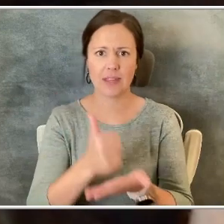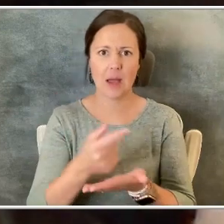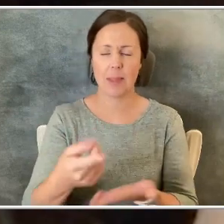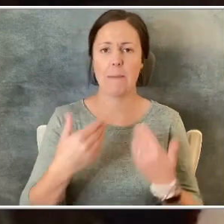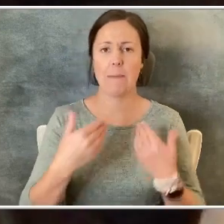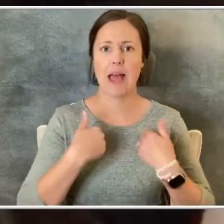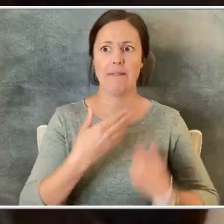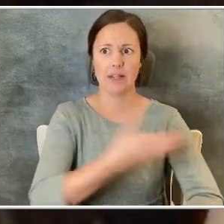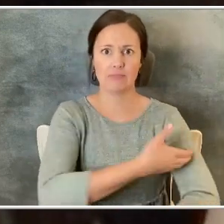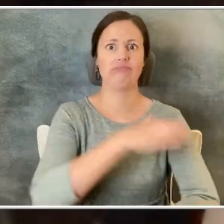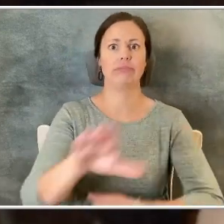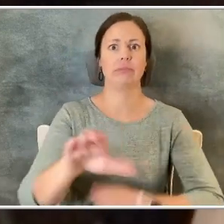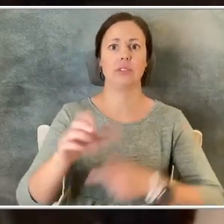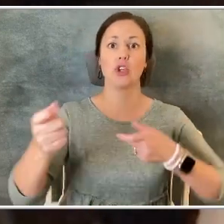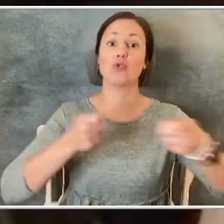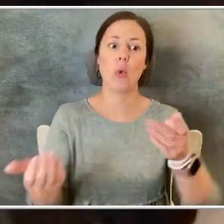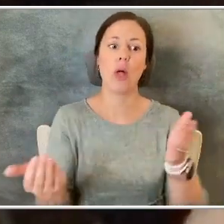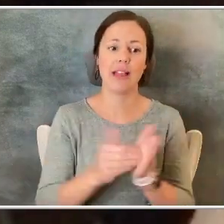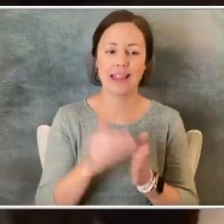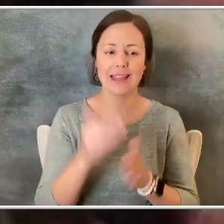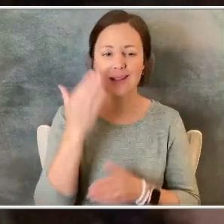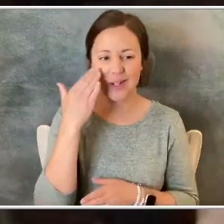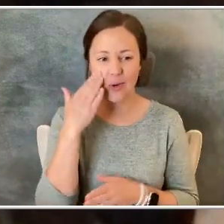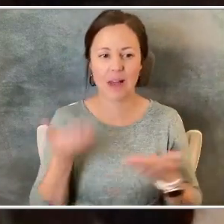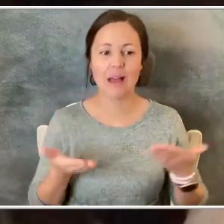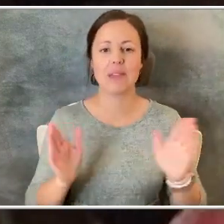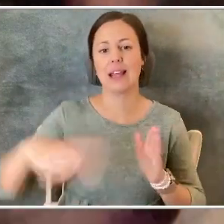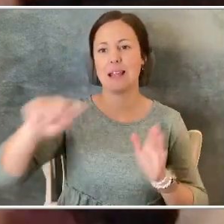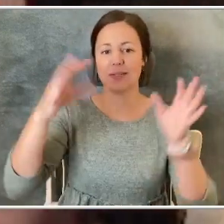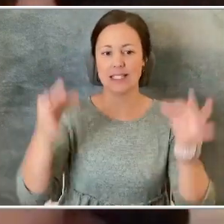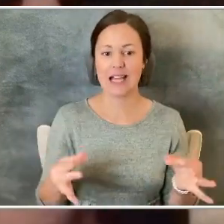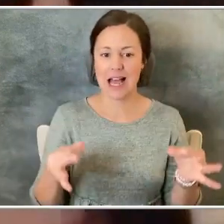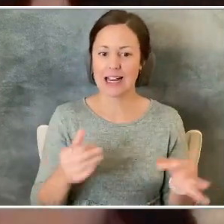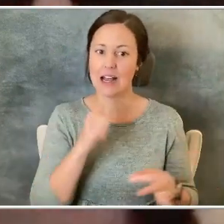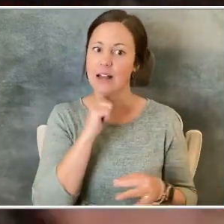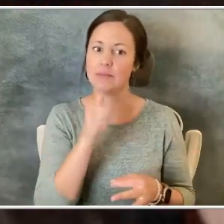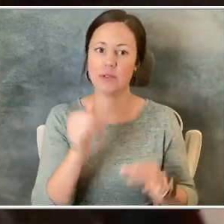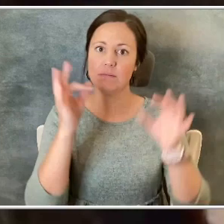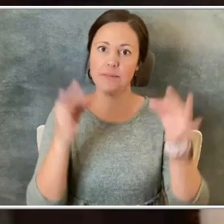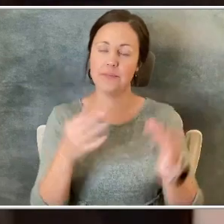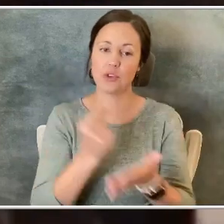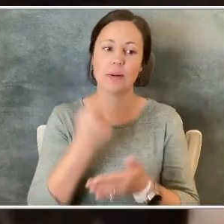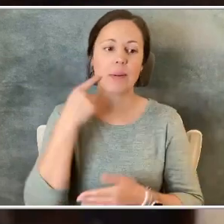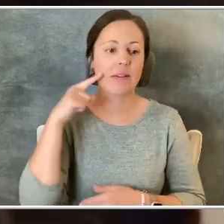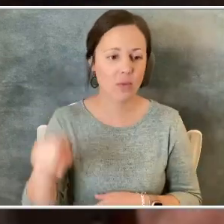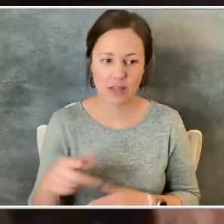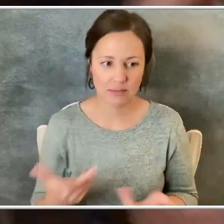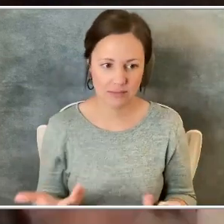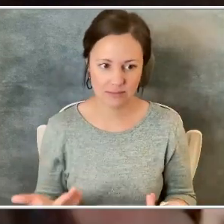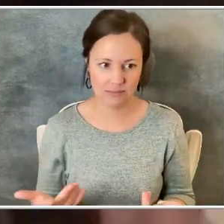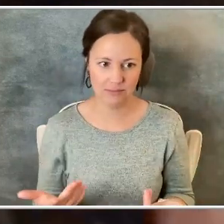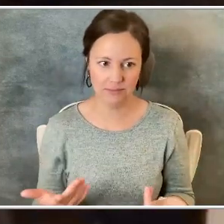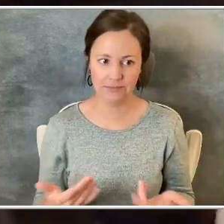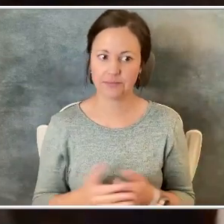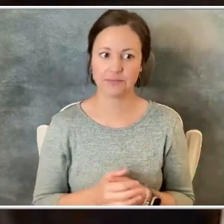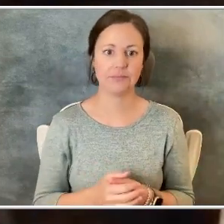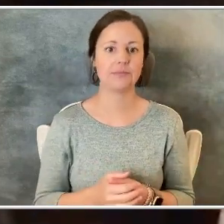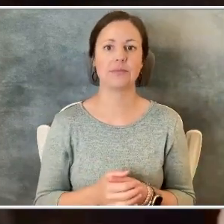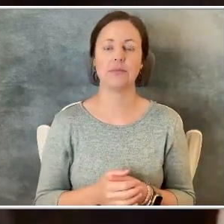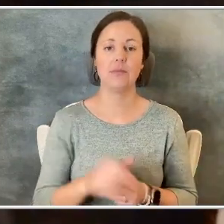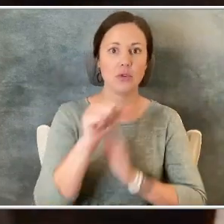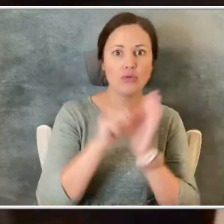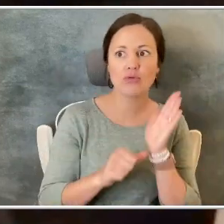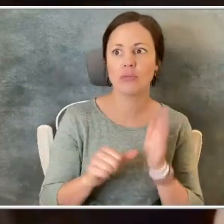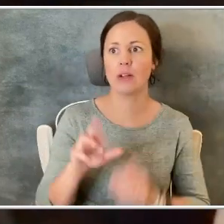saying, okay, now we have to do these treatments, this, space this amount of time apart, and then we have to have surgery or radiation, whatever the case may